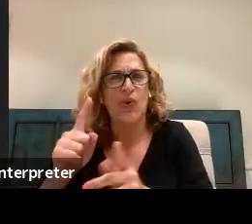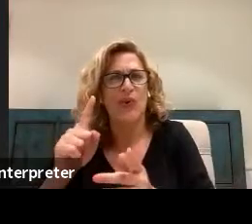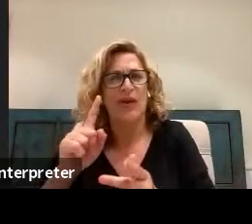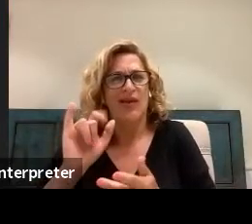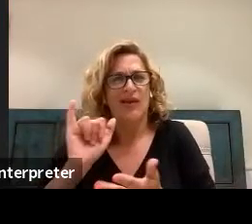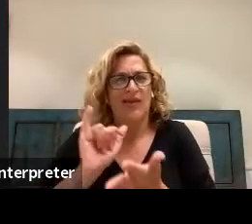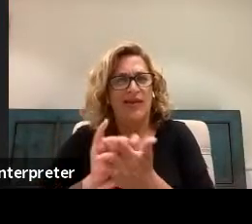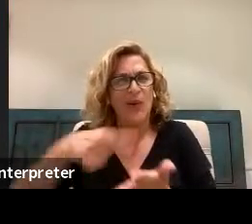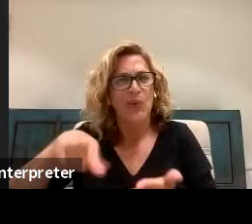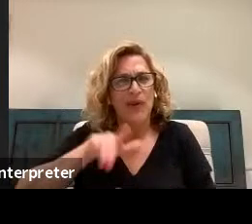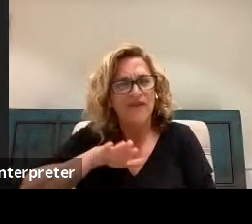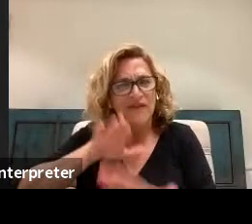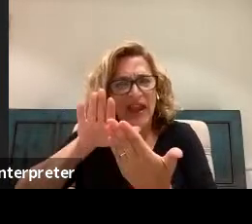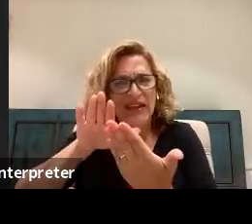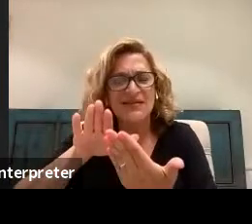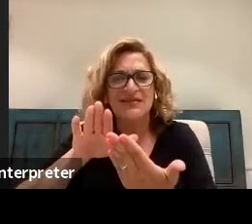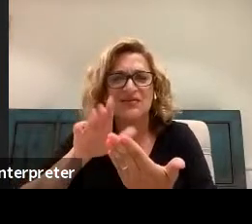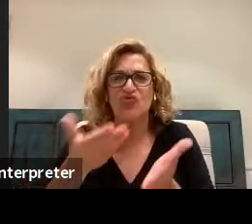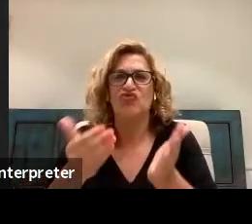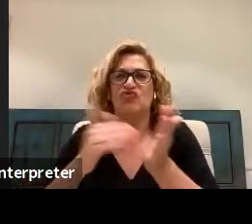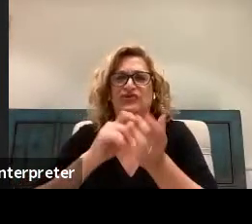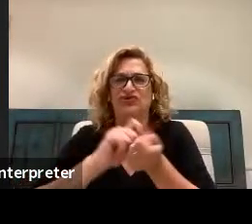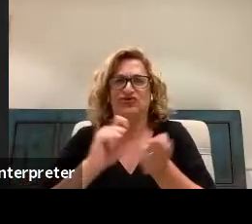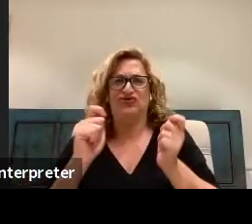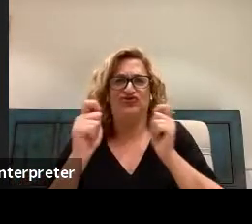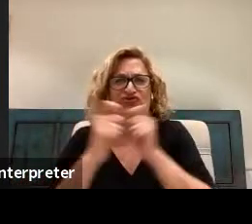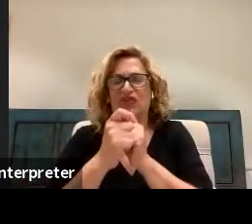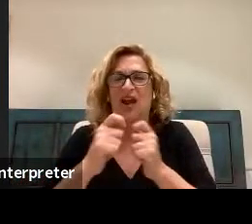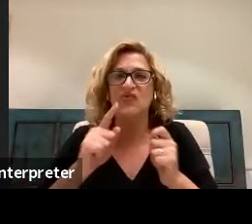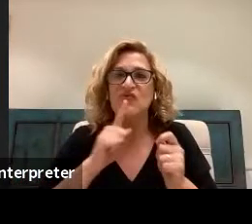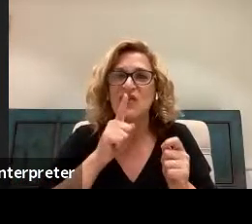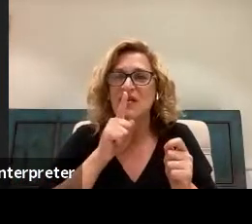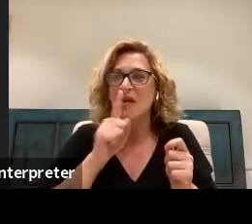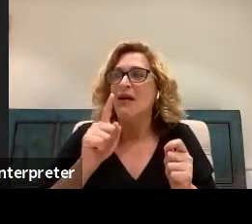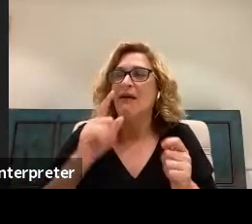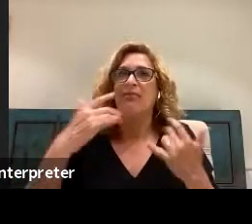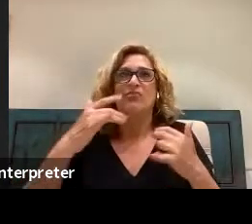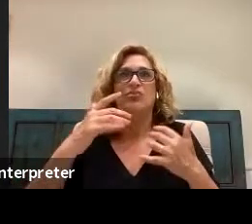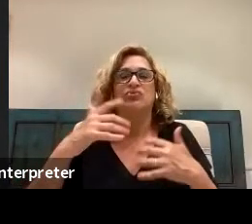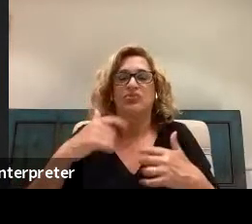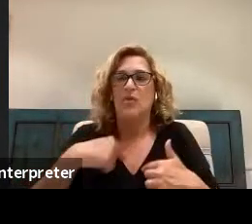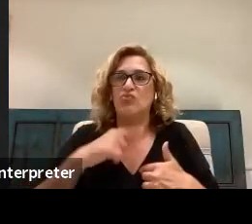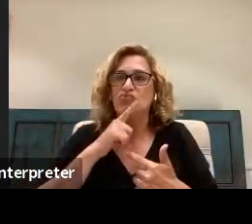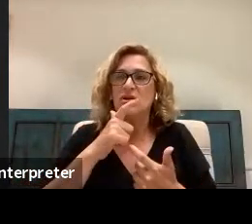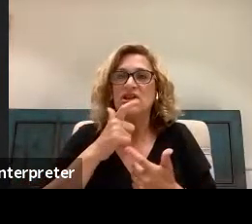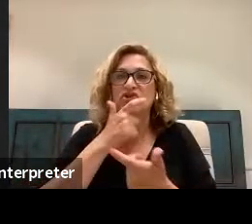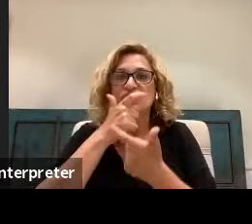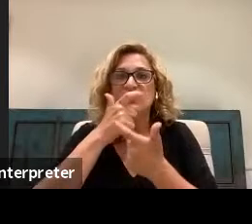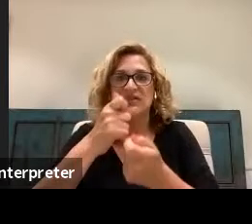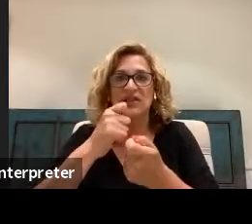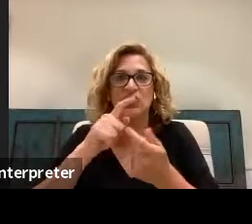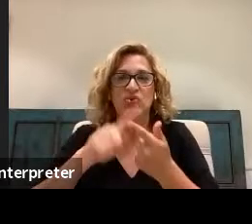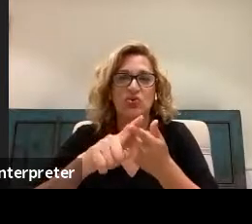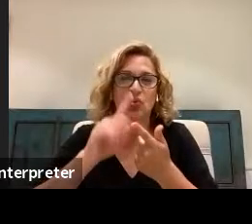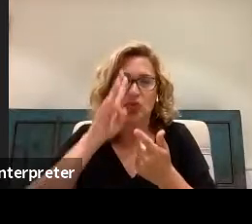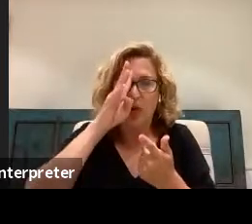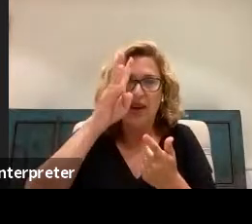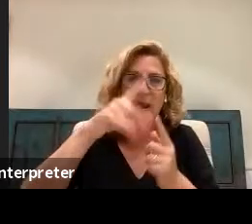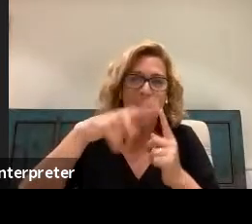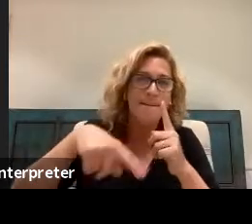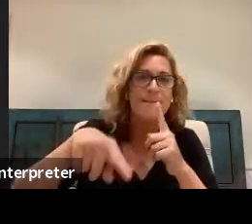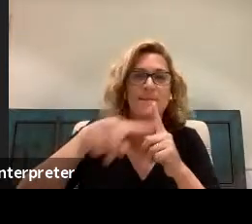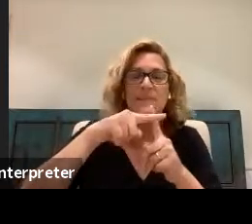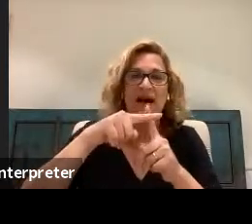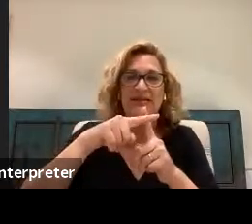that reframing. And personally, for me, I'm really interested in creating more positive imagery of people with